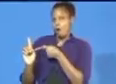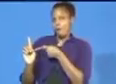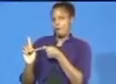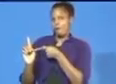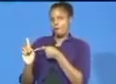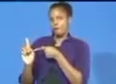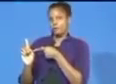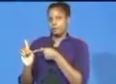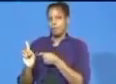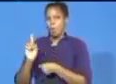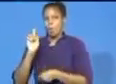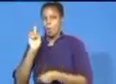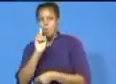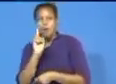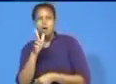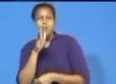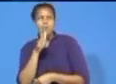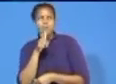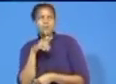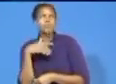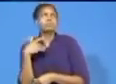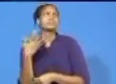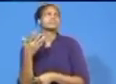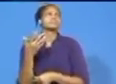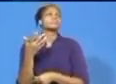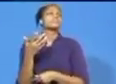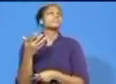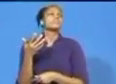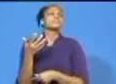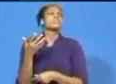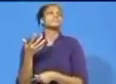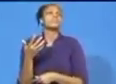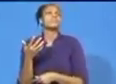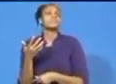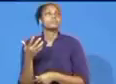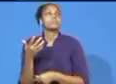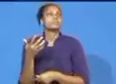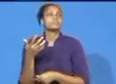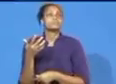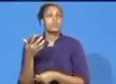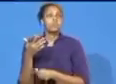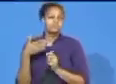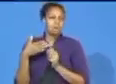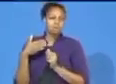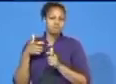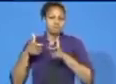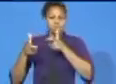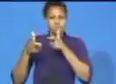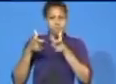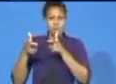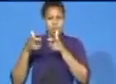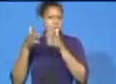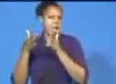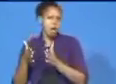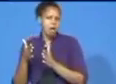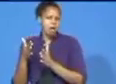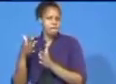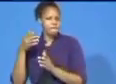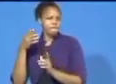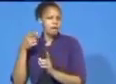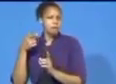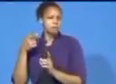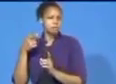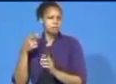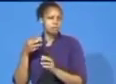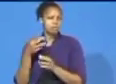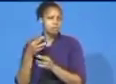the slave girl said to the one who had exercised this mastery over her, the one who was responsible for taking